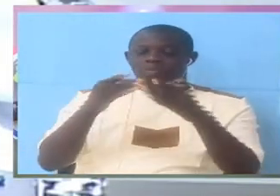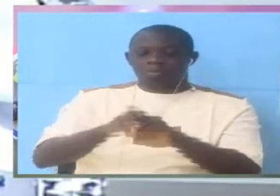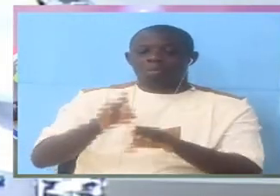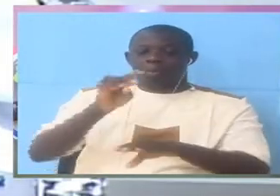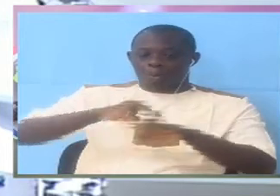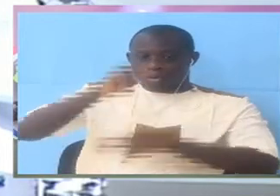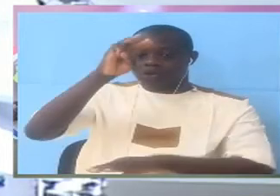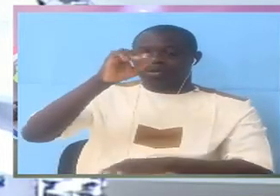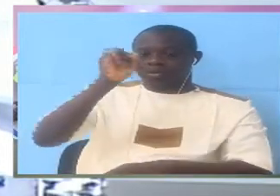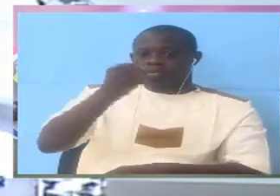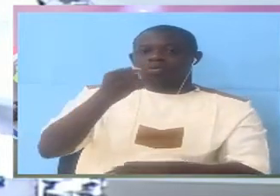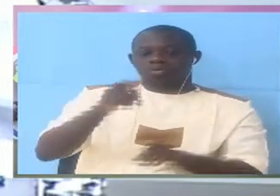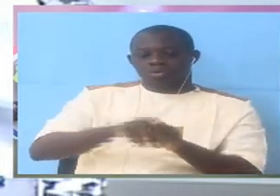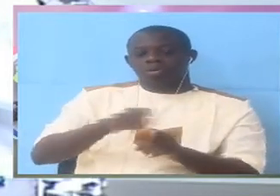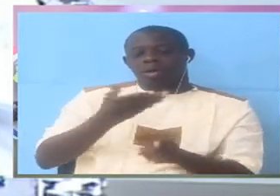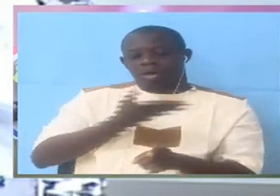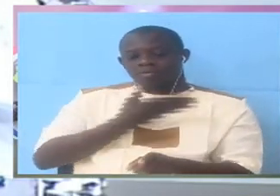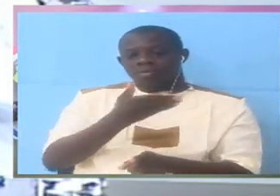okay. I said in